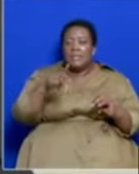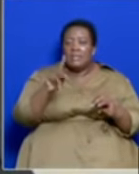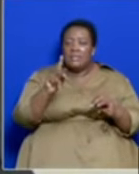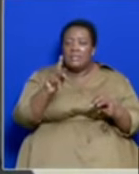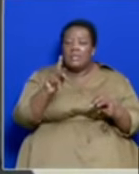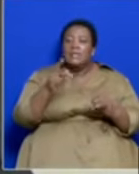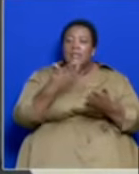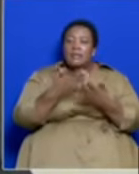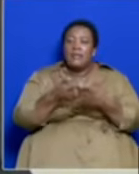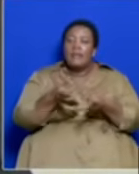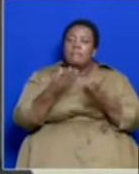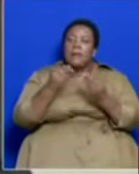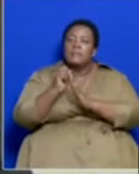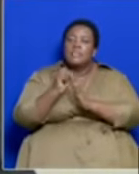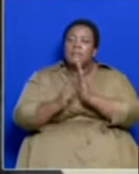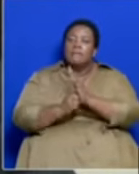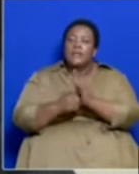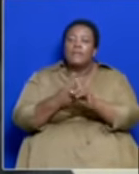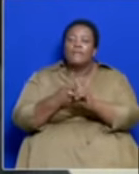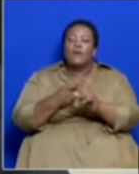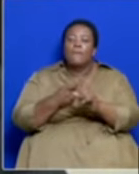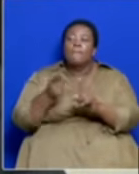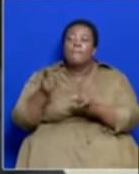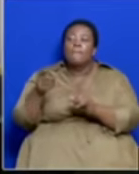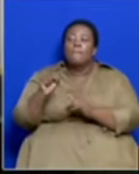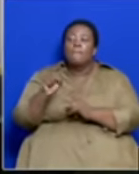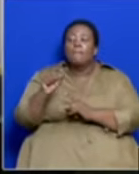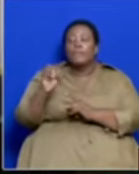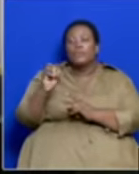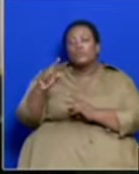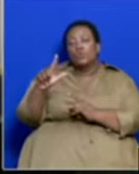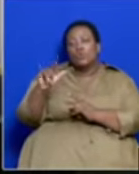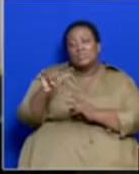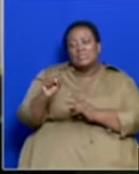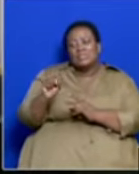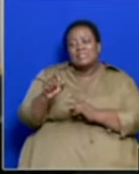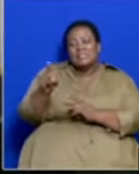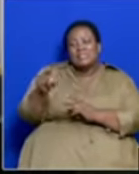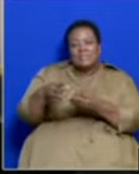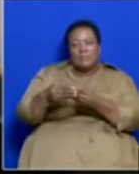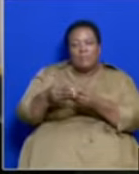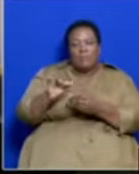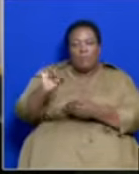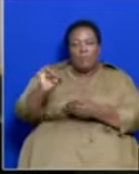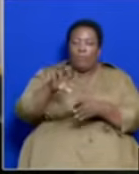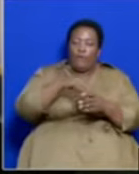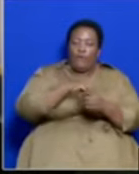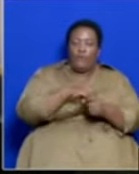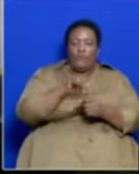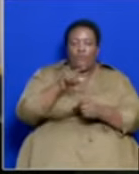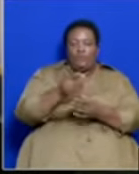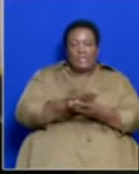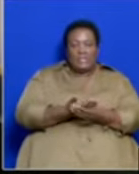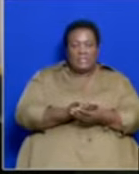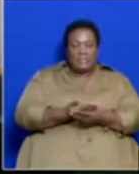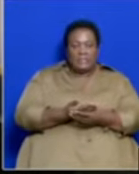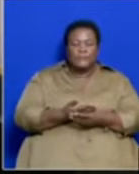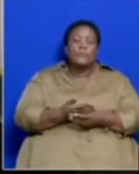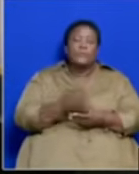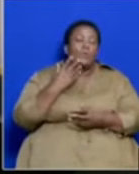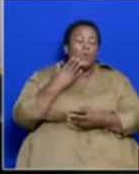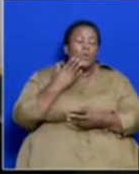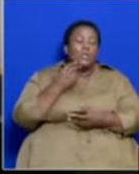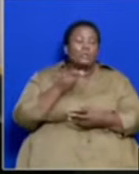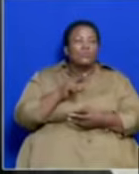from Ms. Stolz, who's one of their members involved in this incident, on the 19th